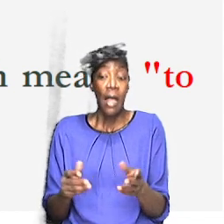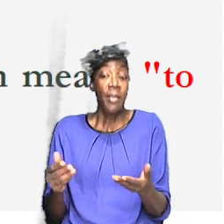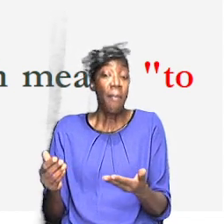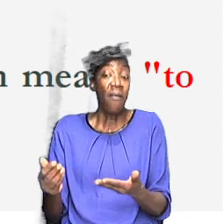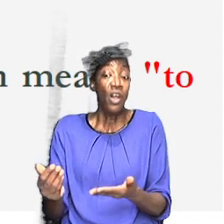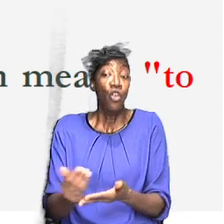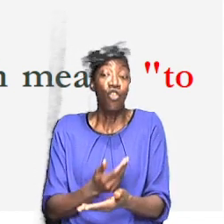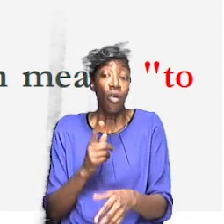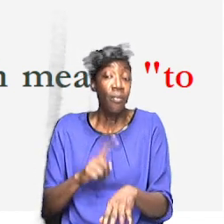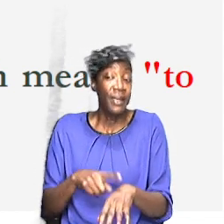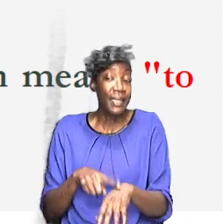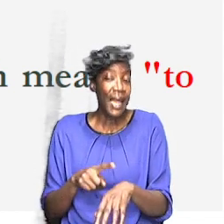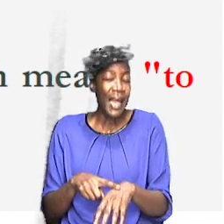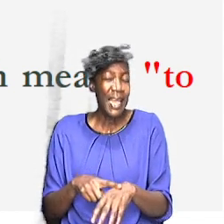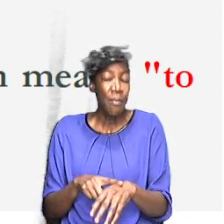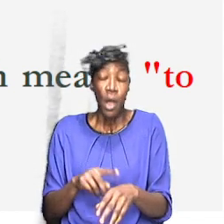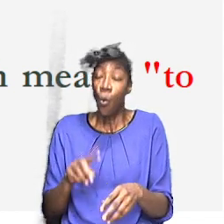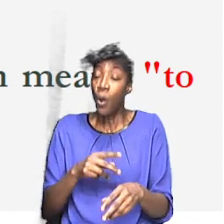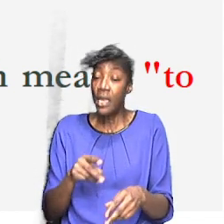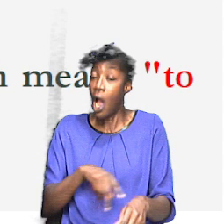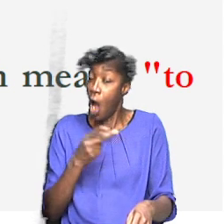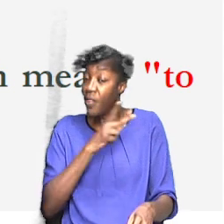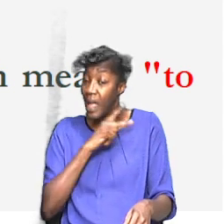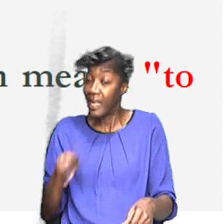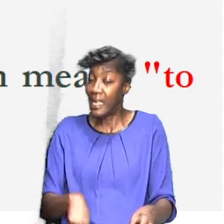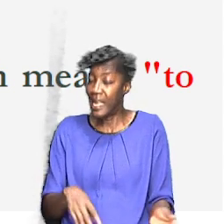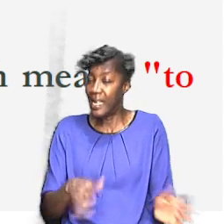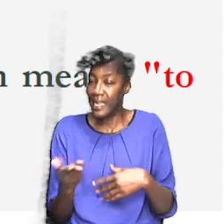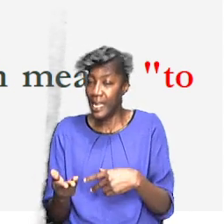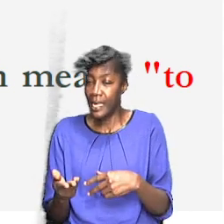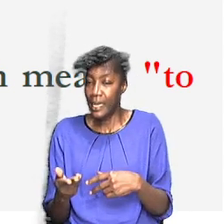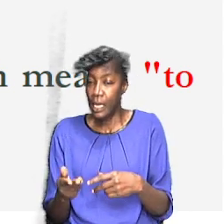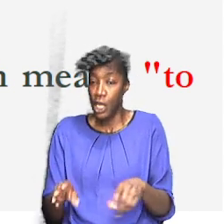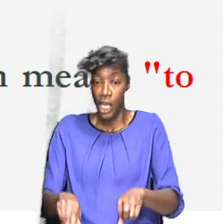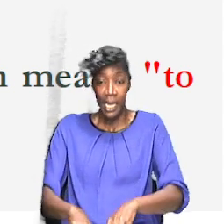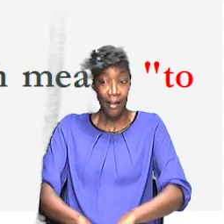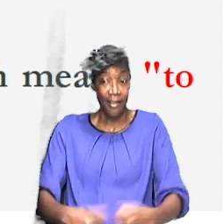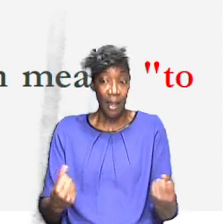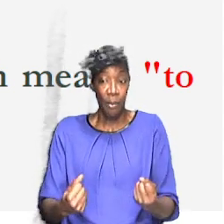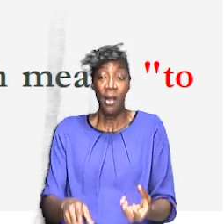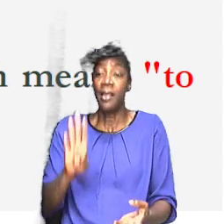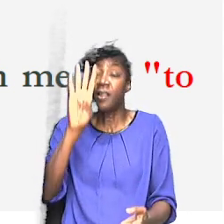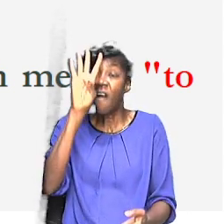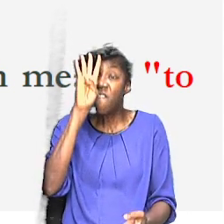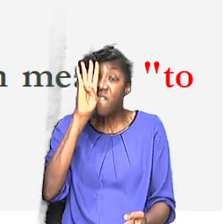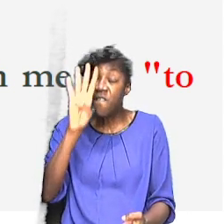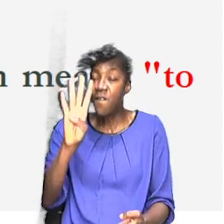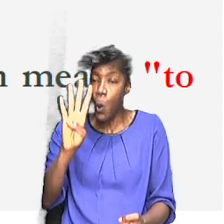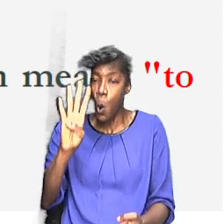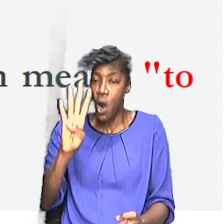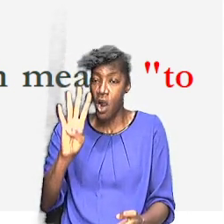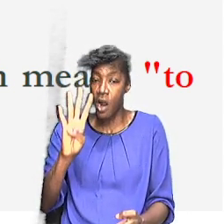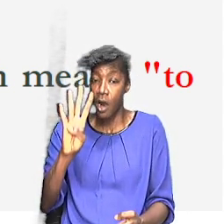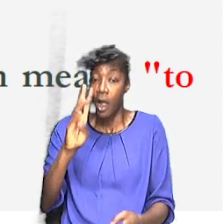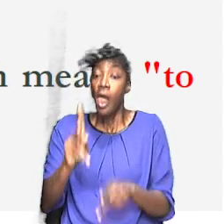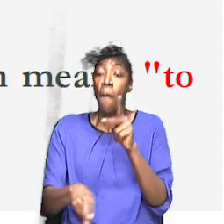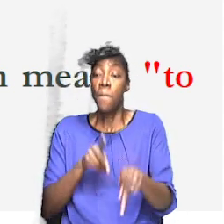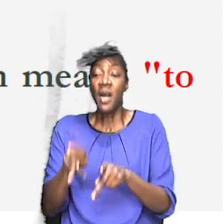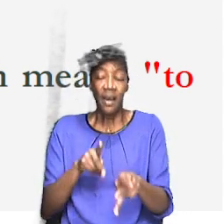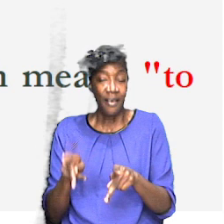point after Alexander the Great died, amen, it was split into four. Amen. These four generals took over from him. And